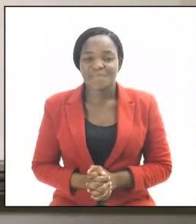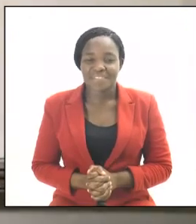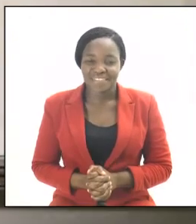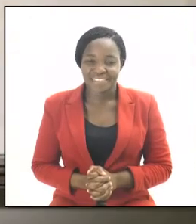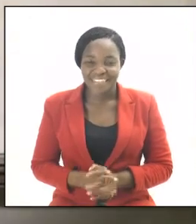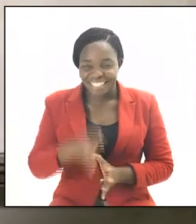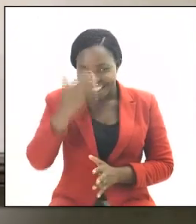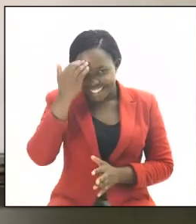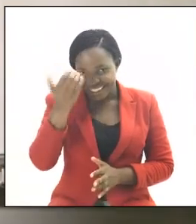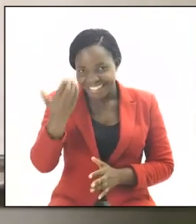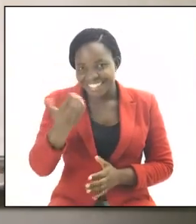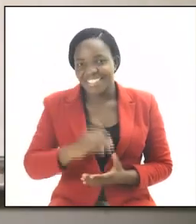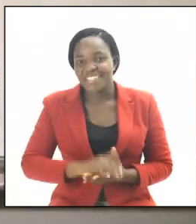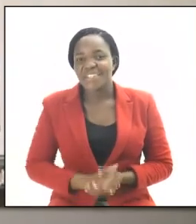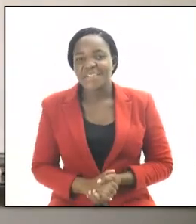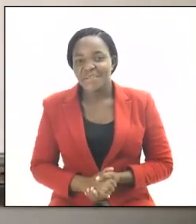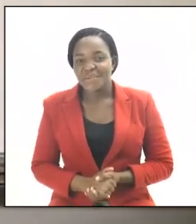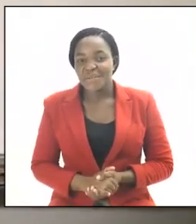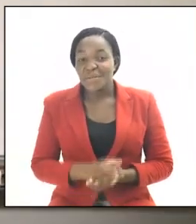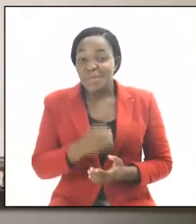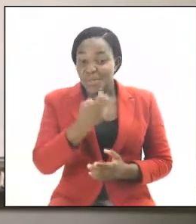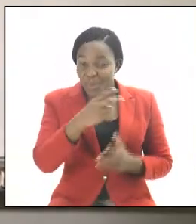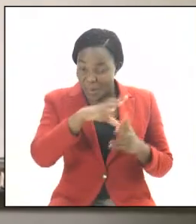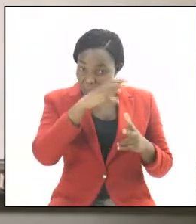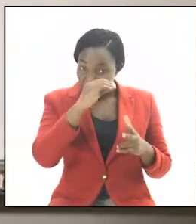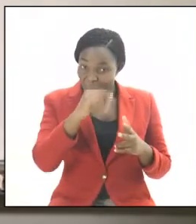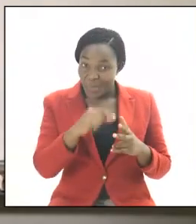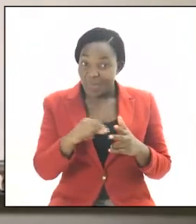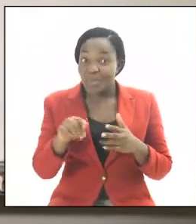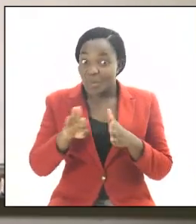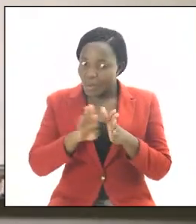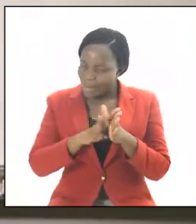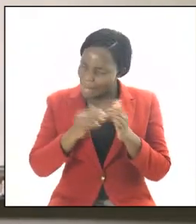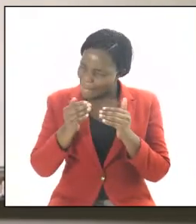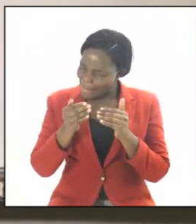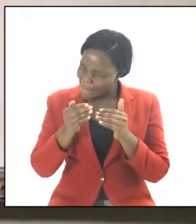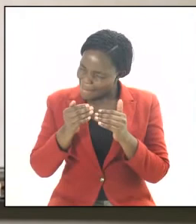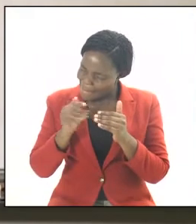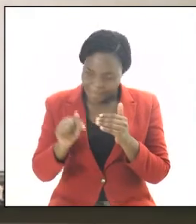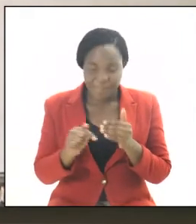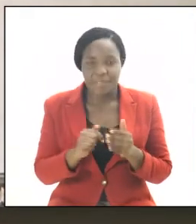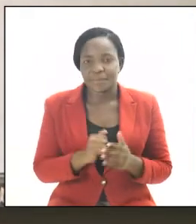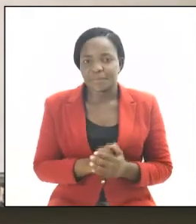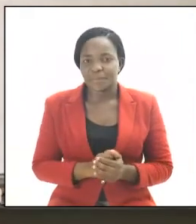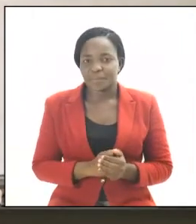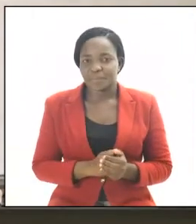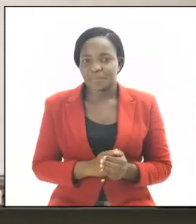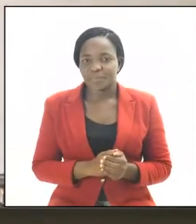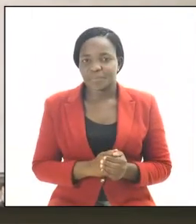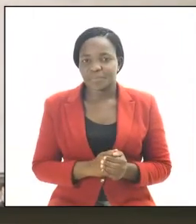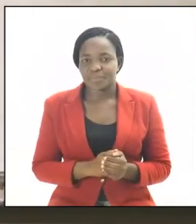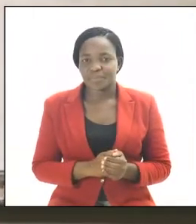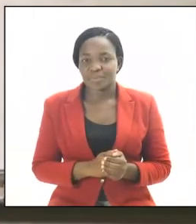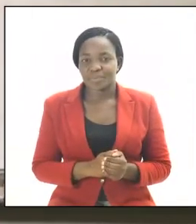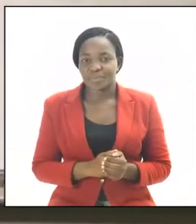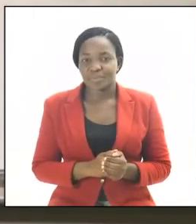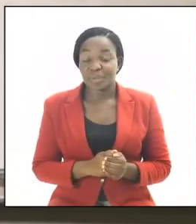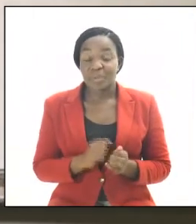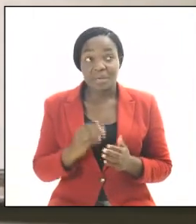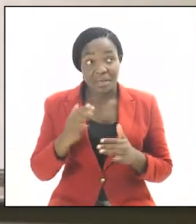Hi there. Ben and Sally will be in here very soon, and boy are they in for a long